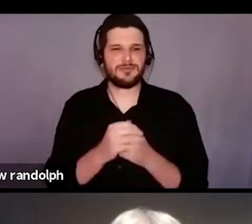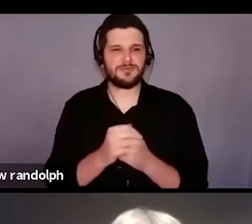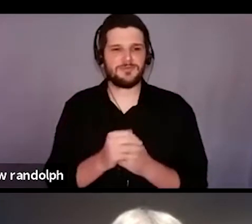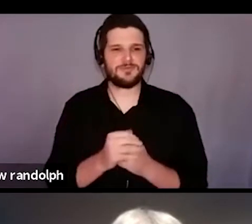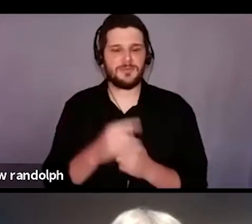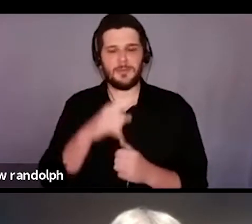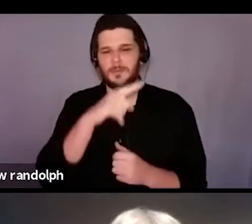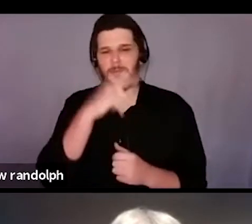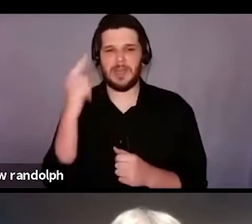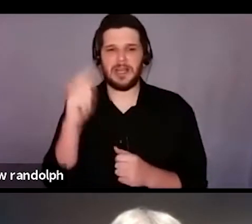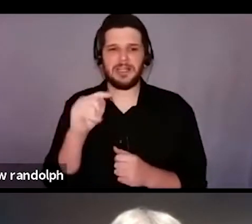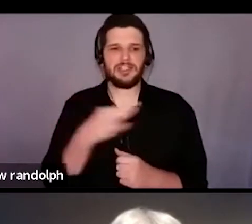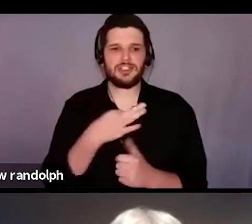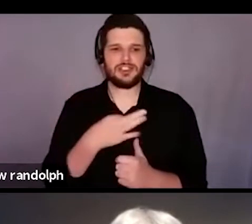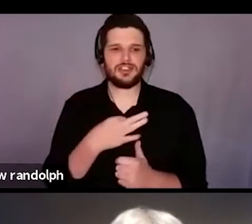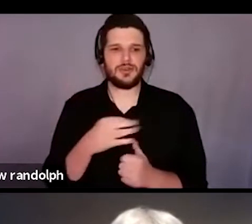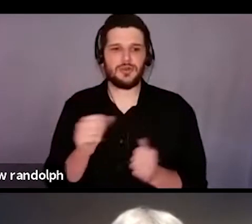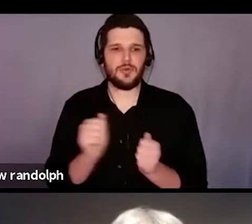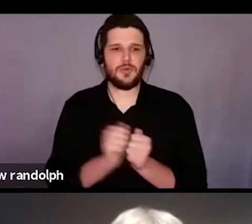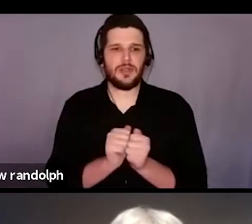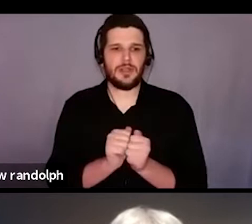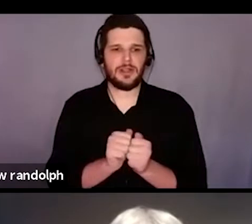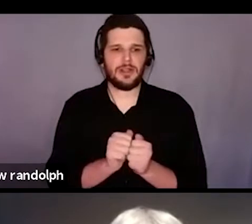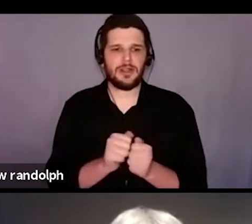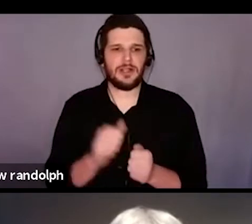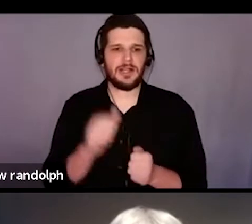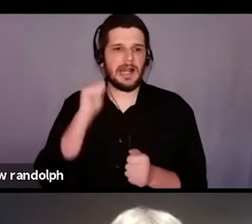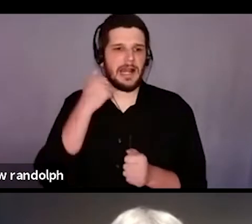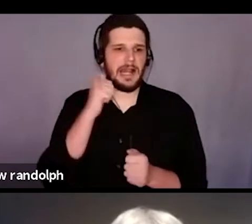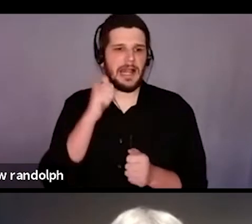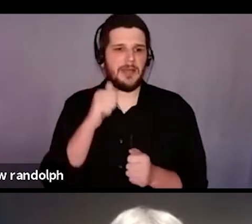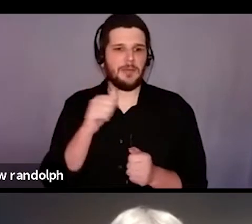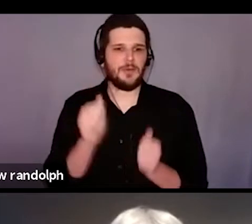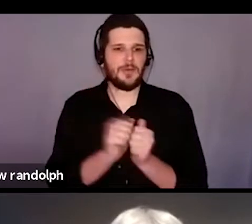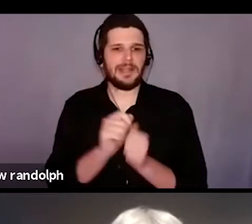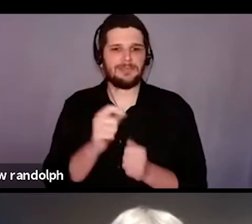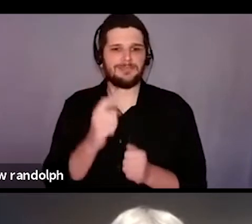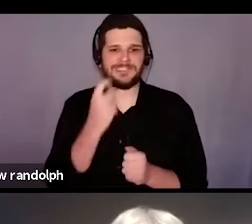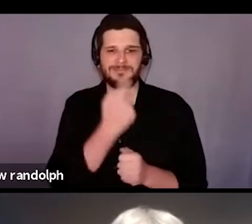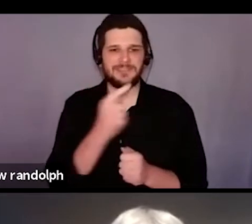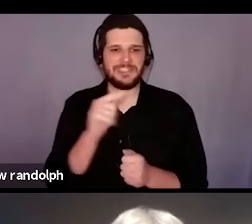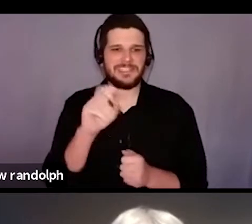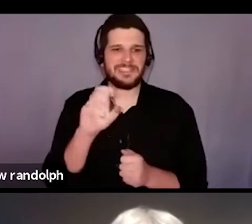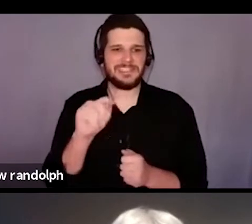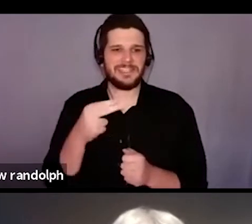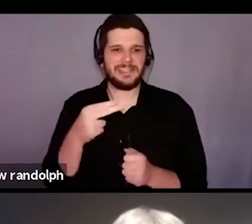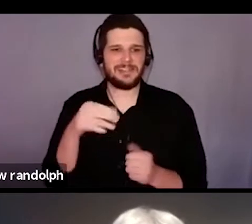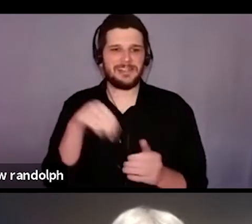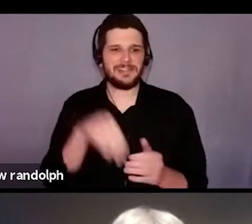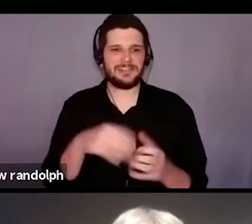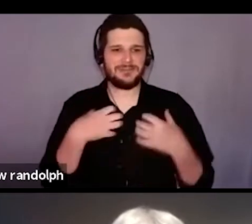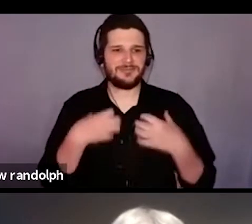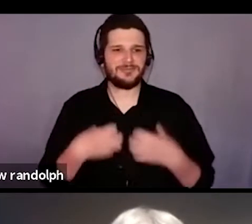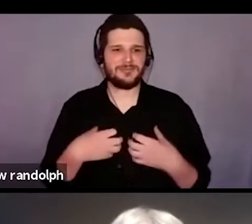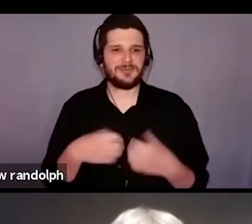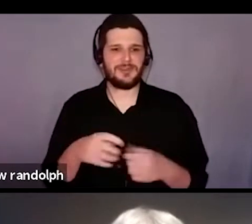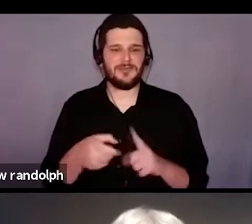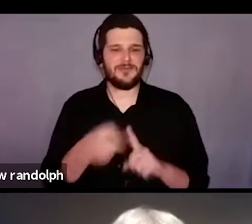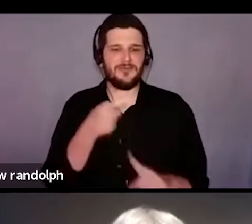a black t-shirt with an apple that has teeth in it, from my cool